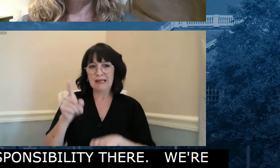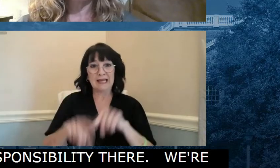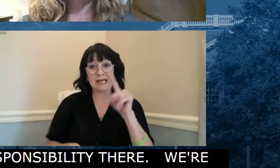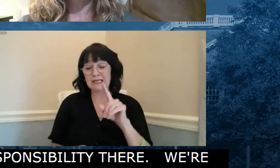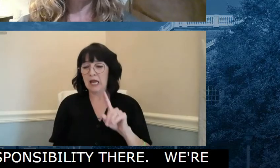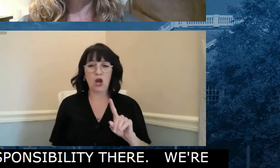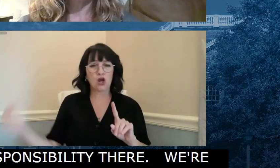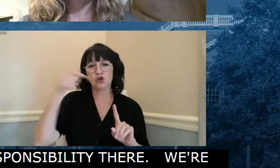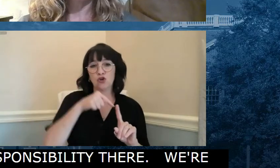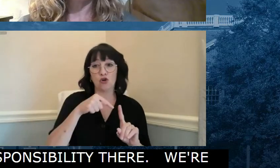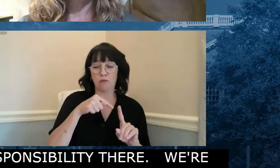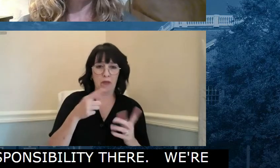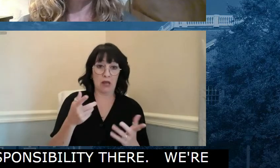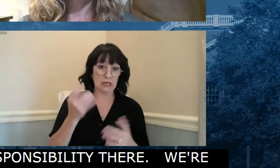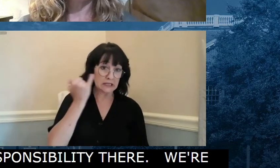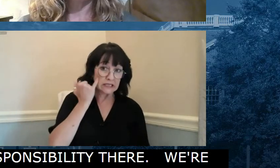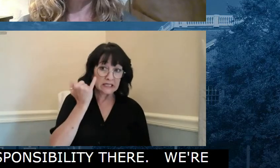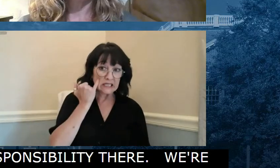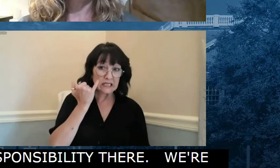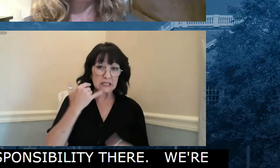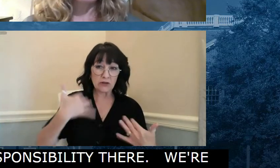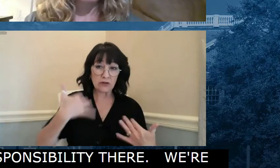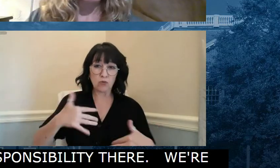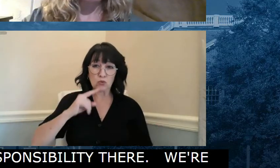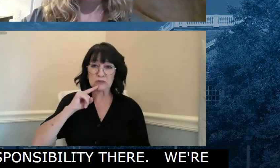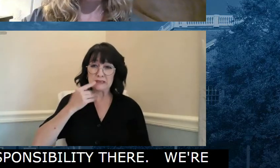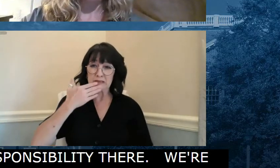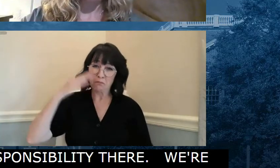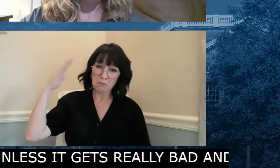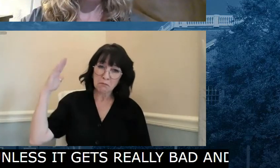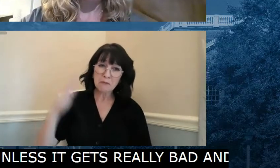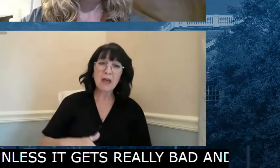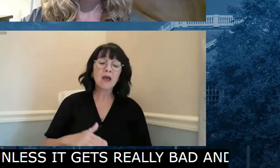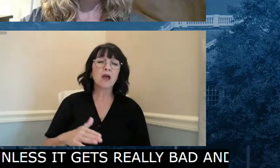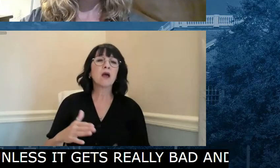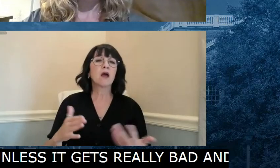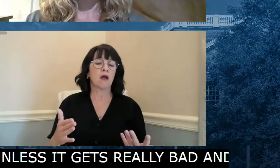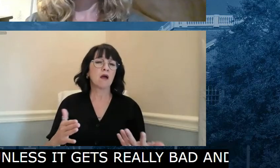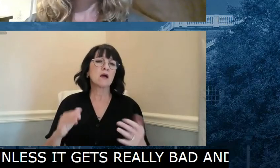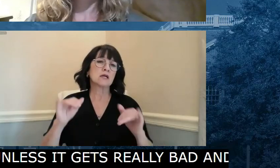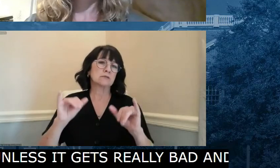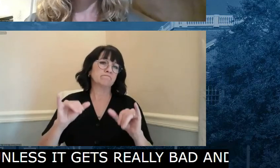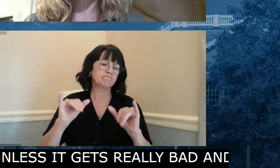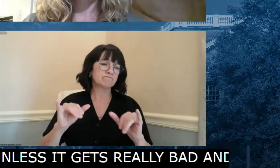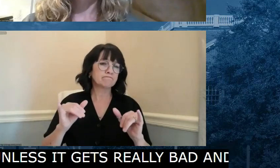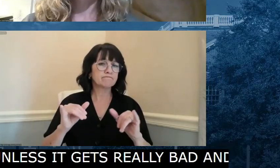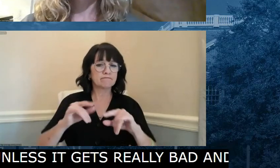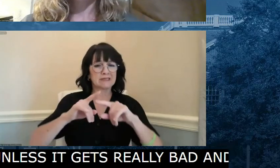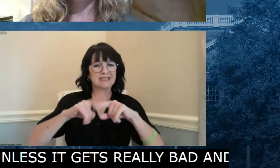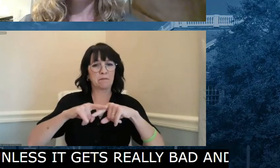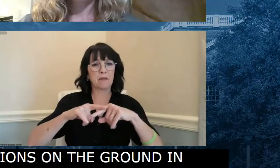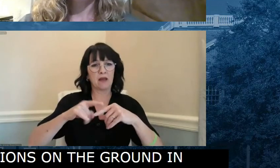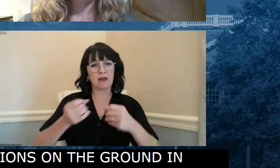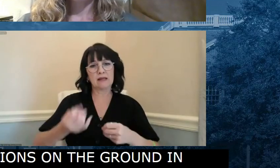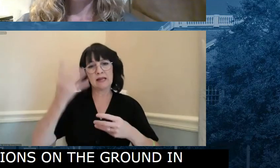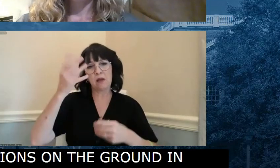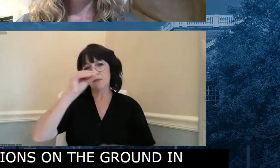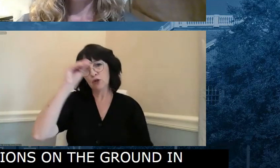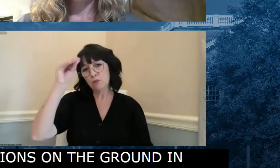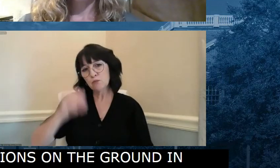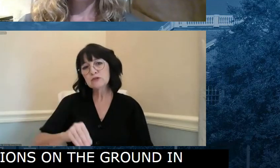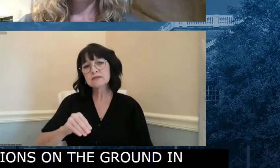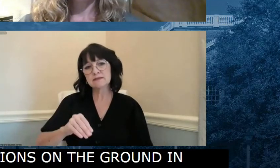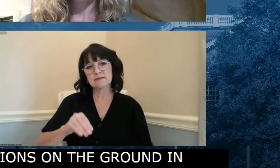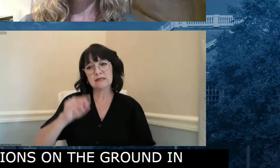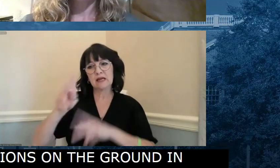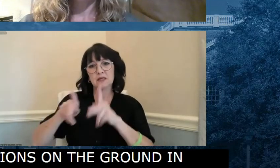bad, and we'll keep our eyes on the conditions on the ground in terms of the number of positive cases, the percent positive, but